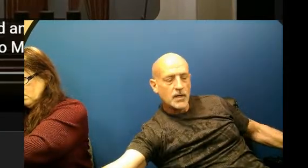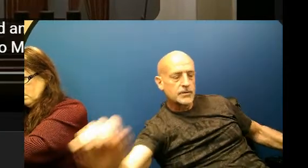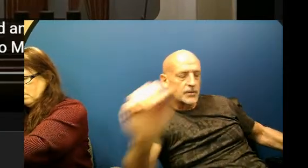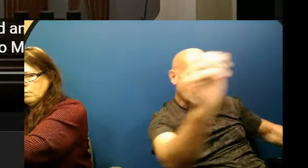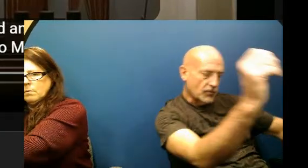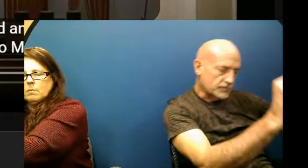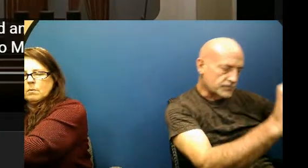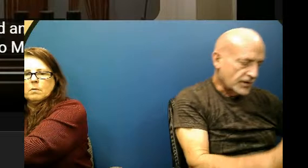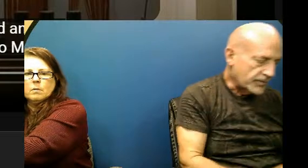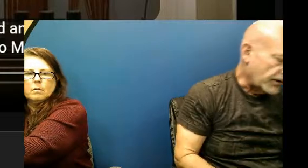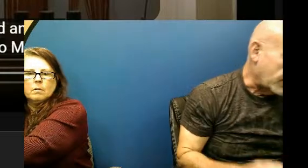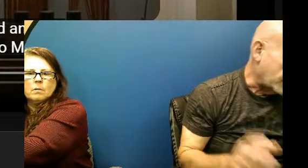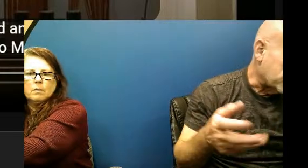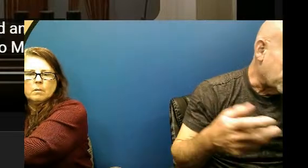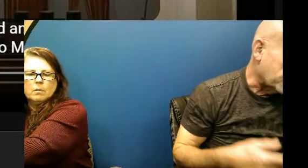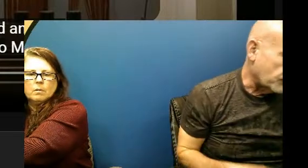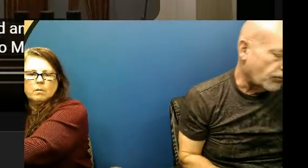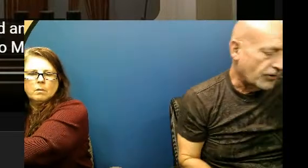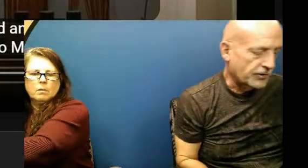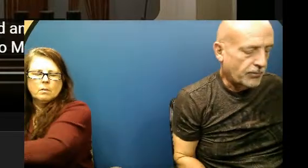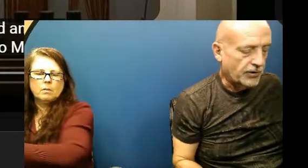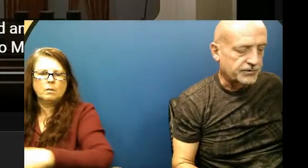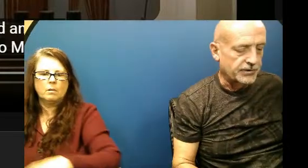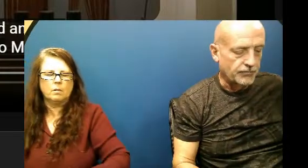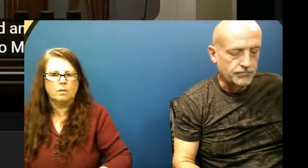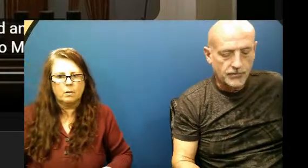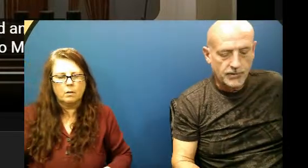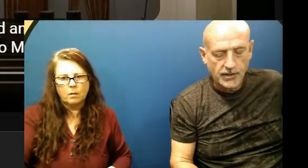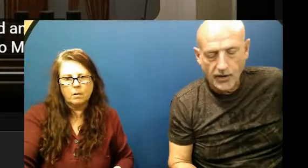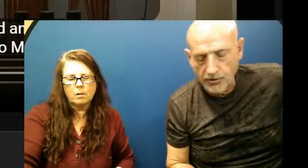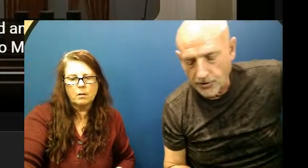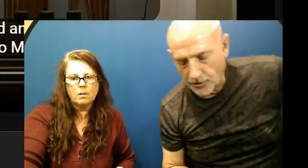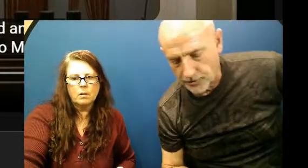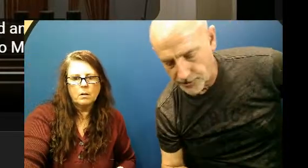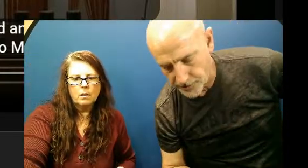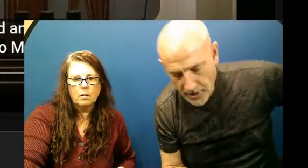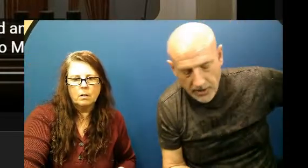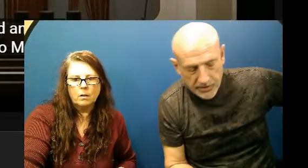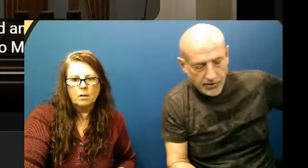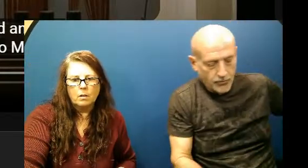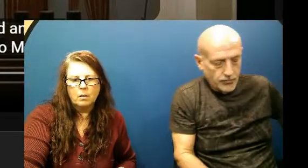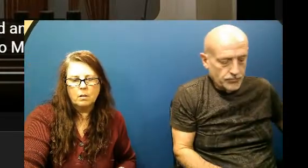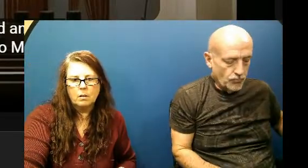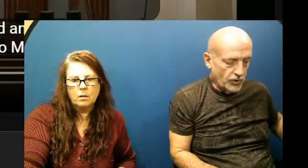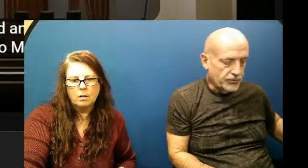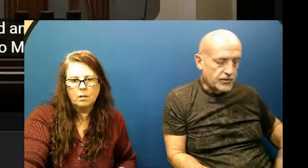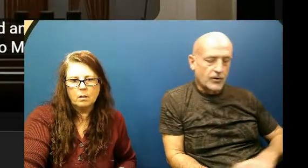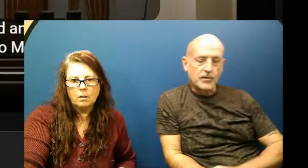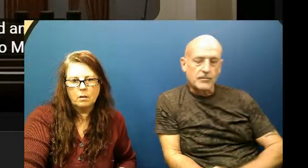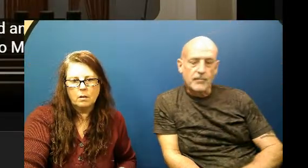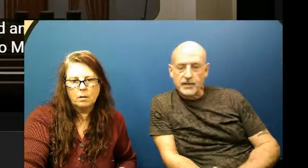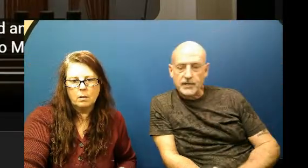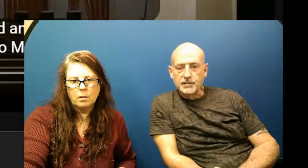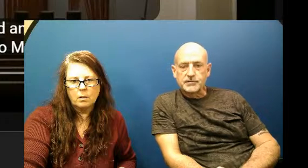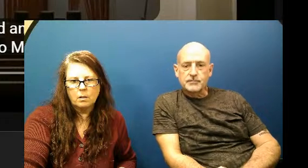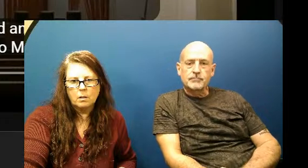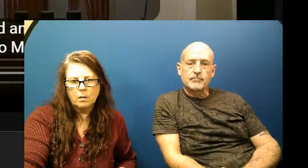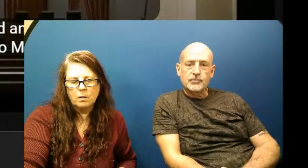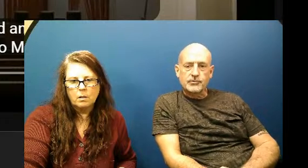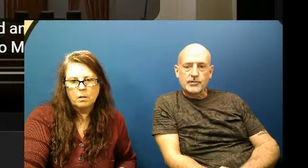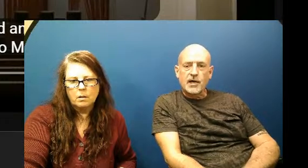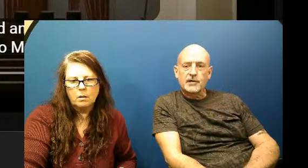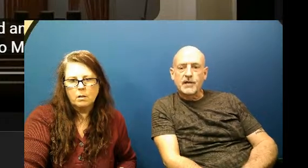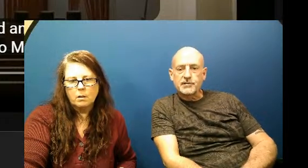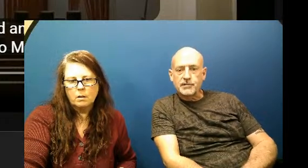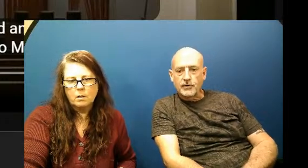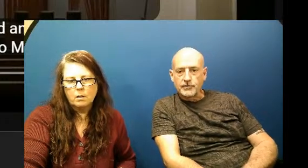Okay. So I'm going to jump in right here because this is one of the parts that I heard earlier. So what they're talking about is